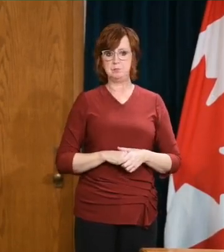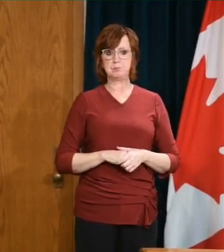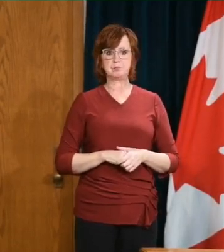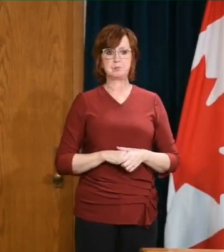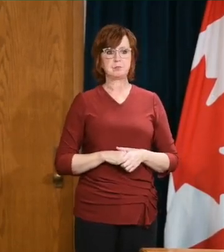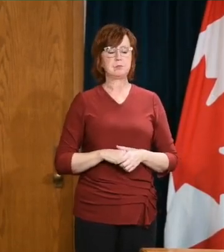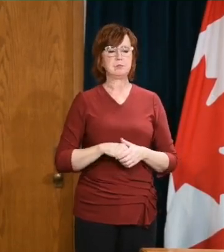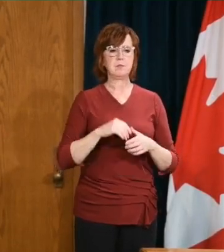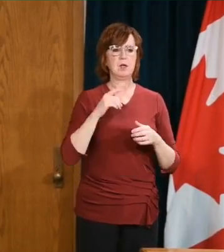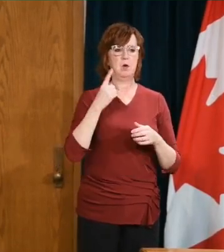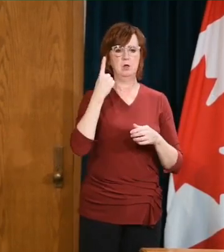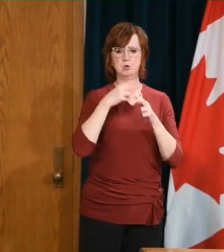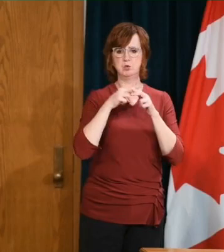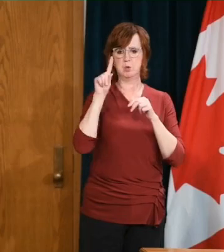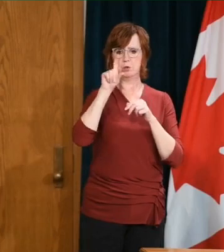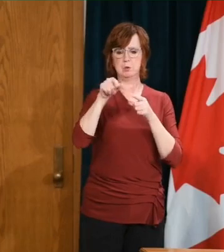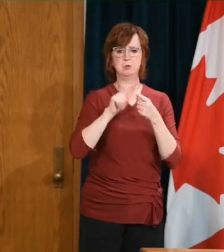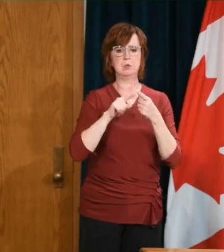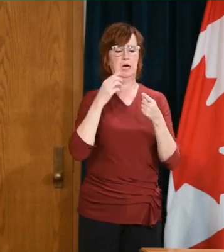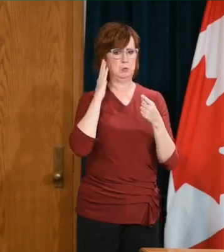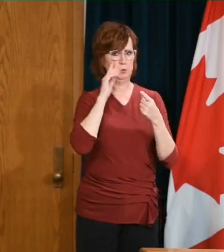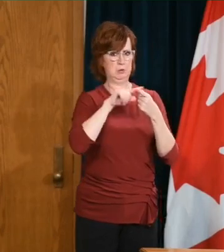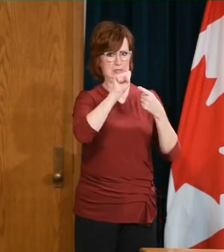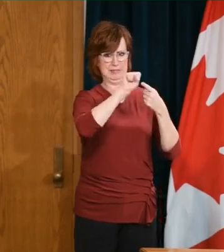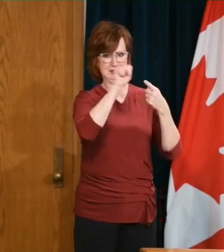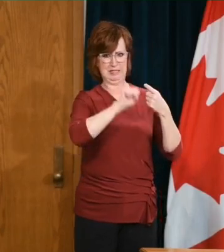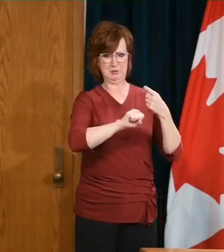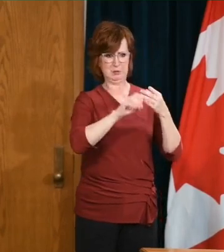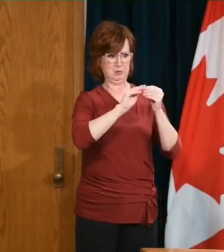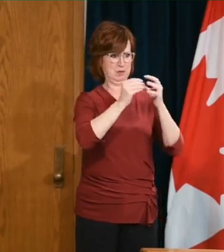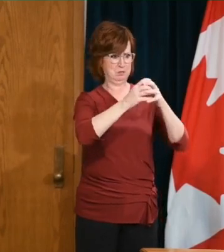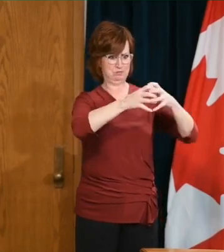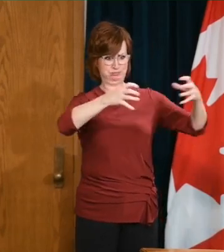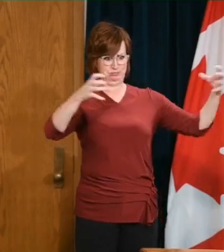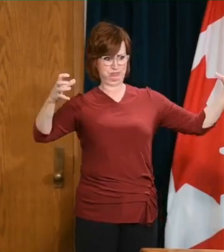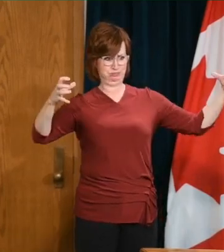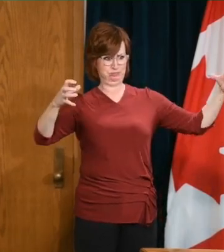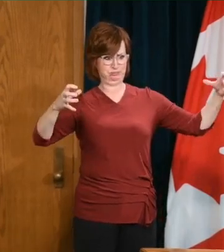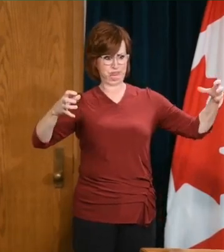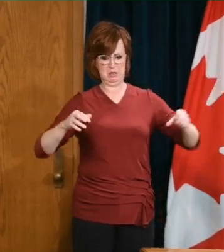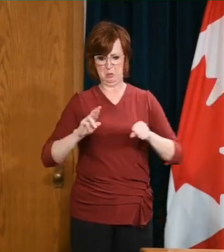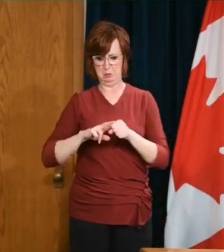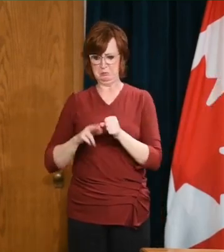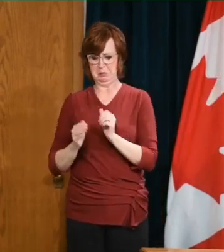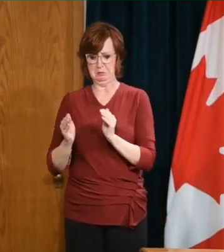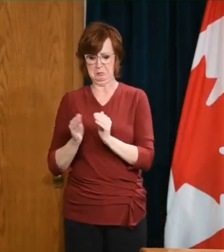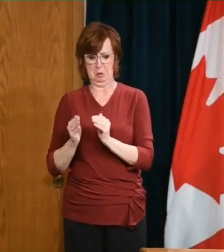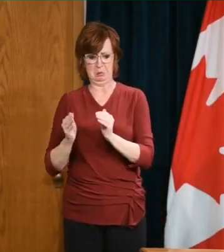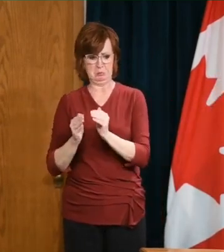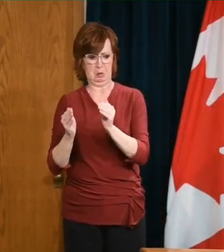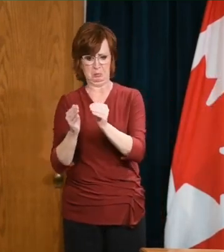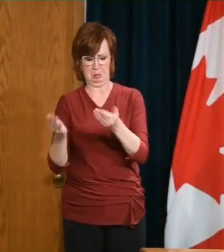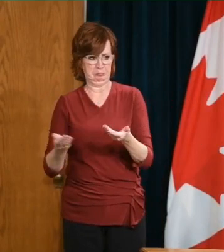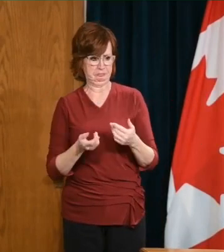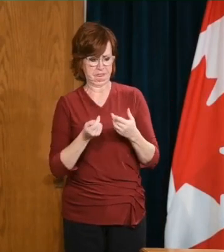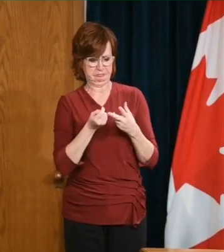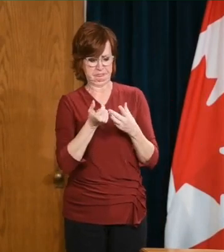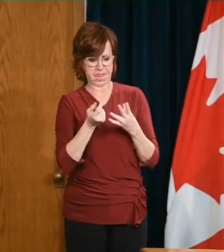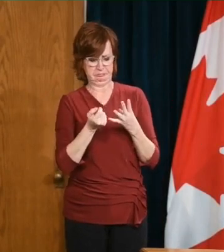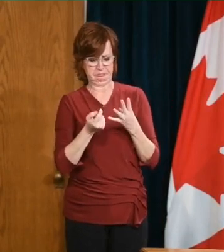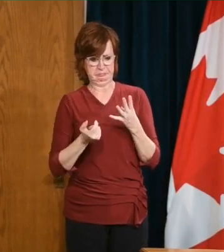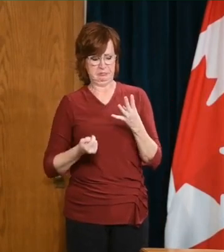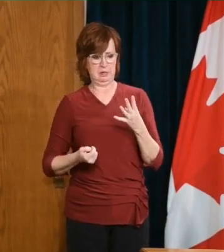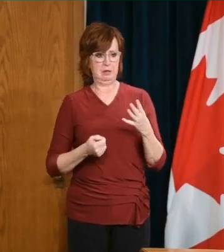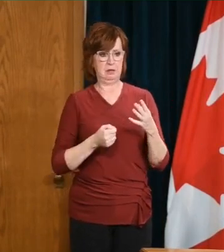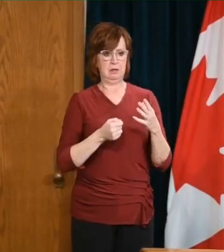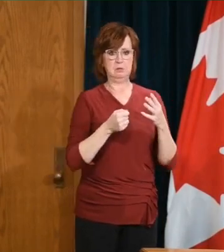appears Saskatoon has a lot more cases than any other communities. In fact,